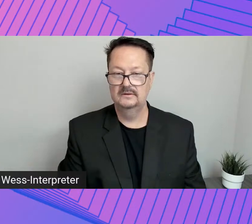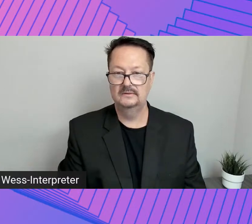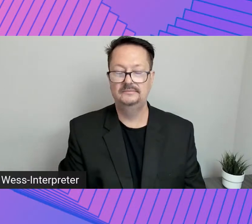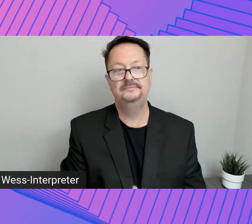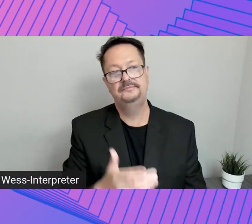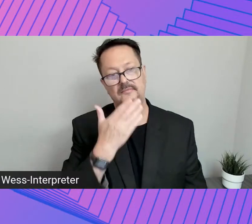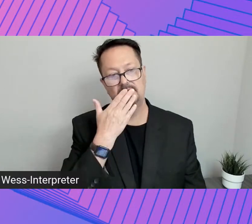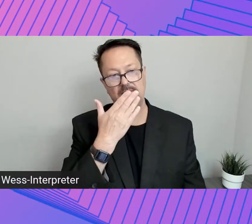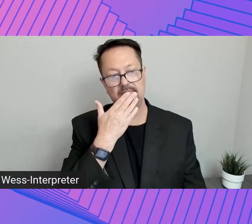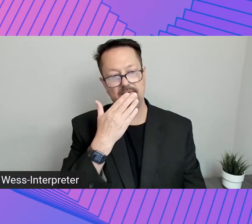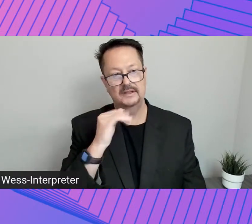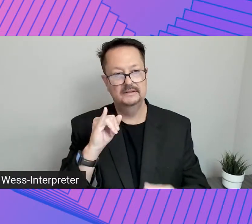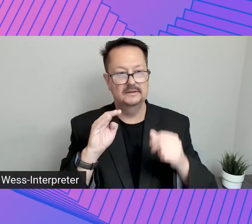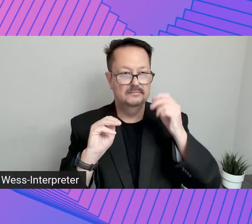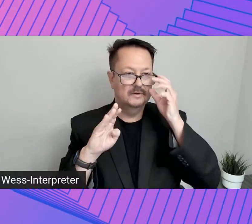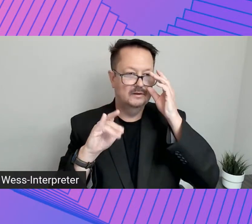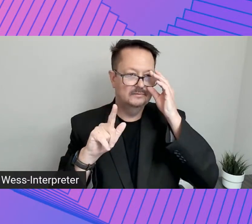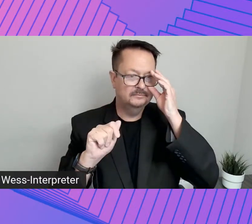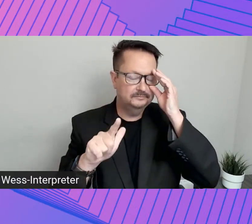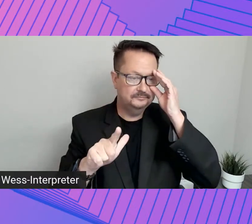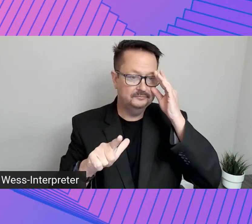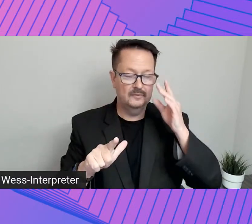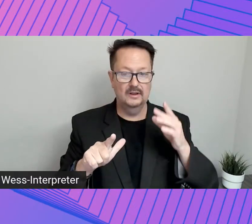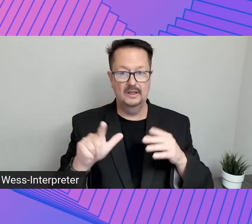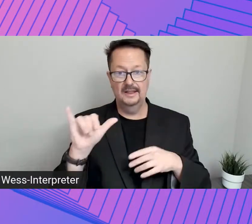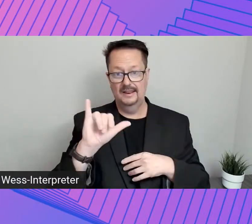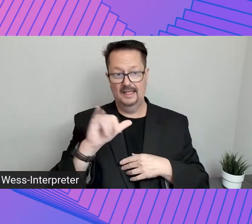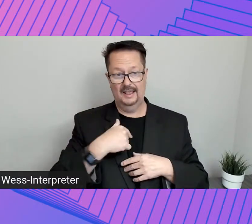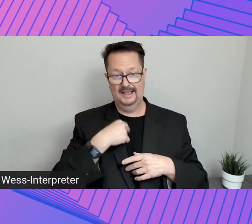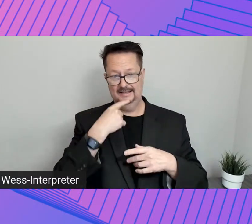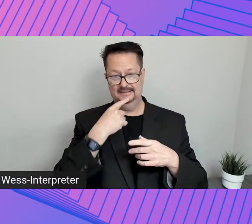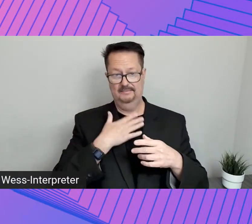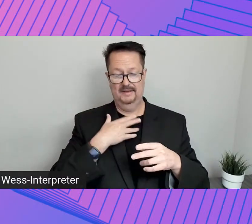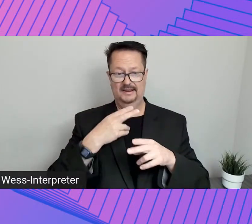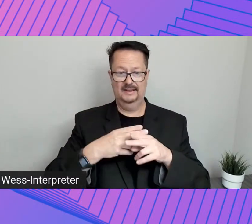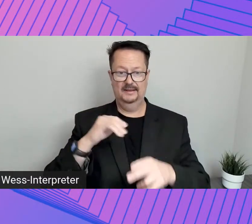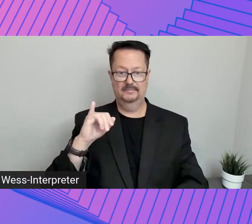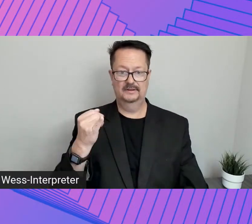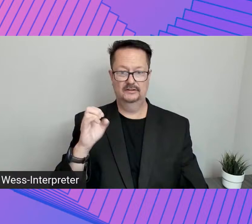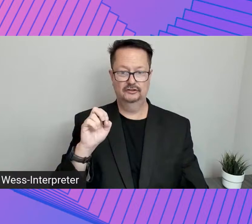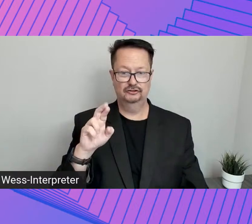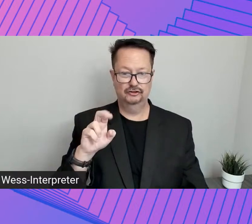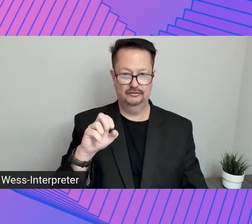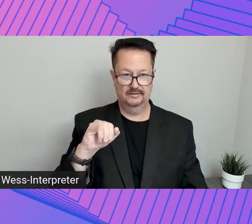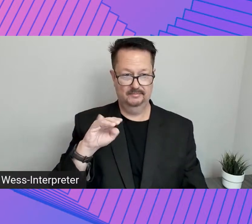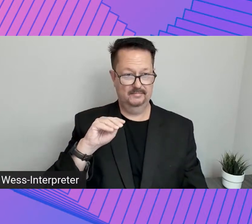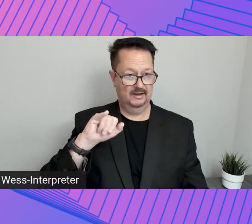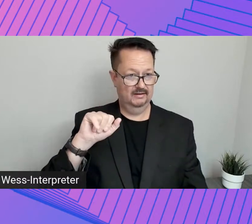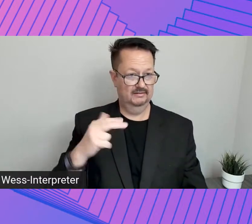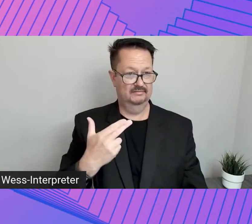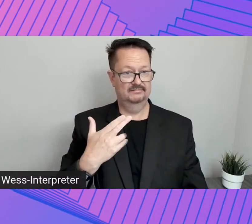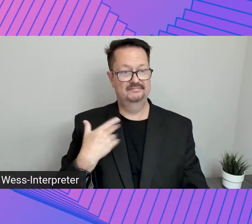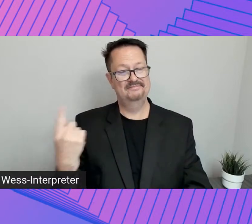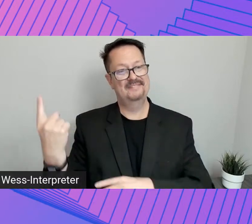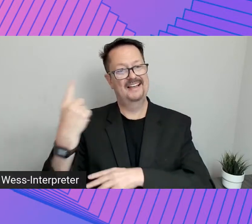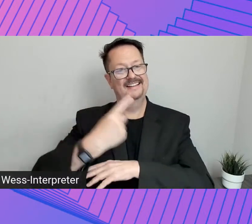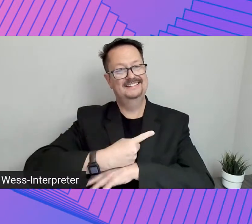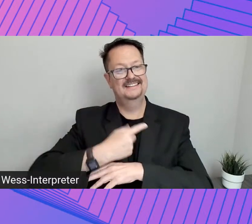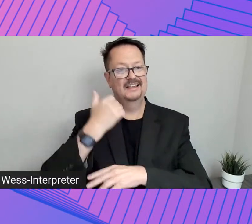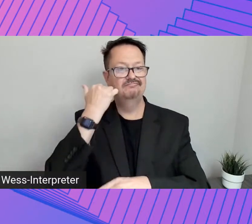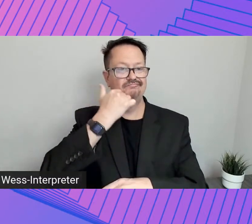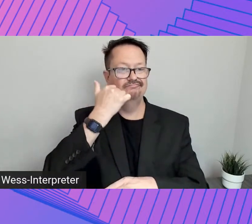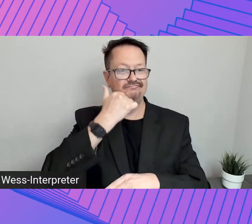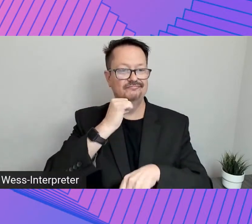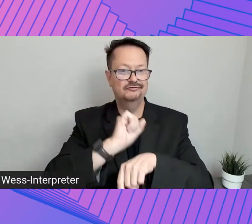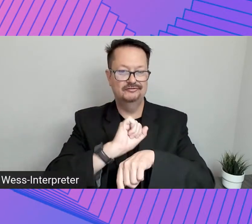Thanks, Inbal. Like I said earlier, my name's Jeremiah, and my day job here at AWS is to be the manager